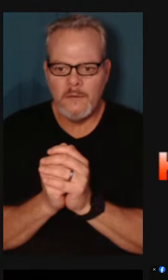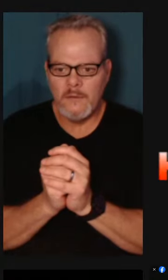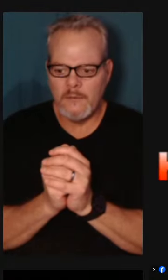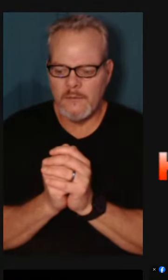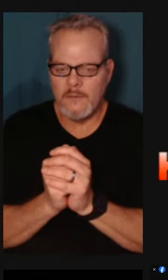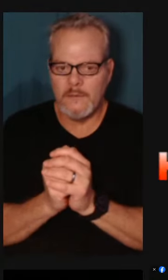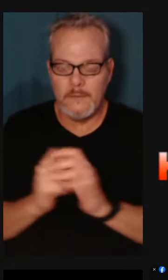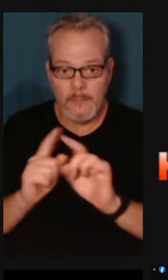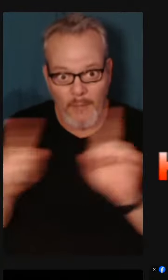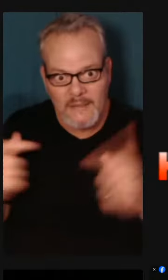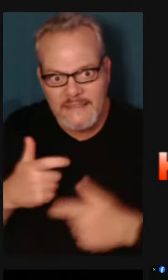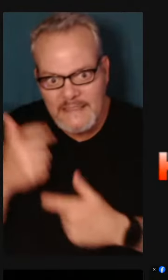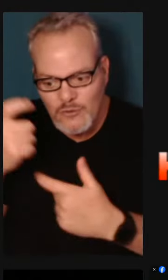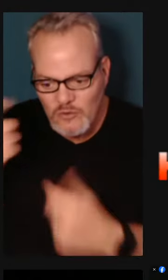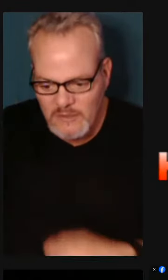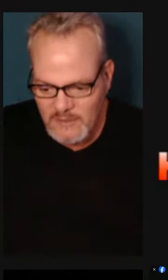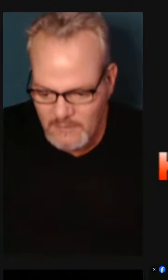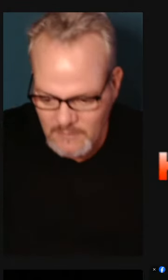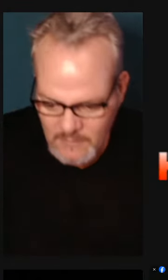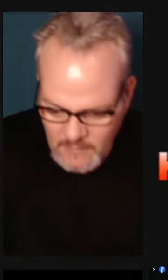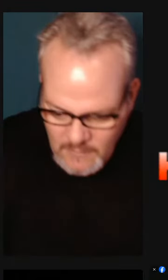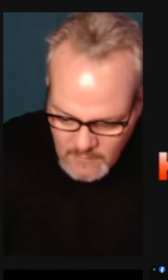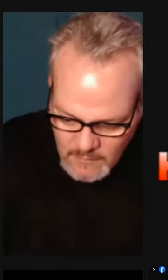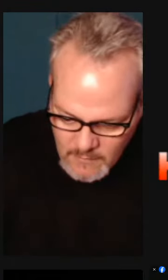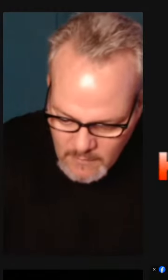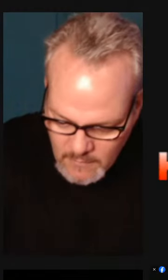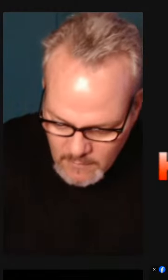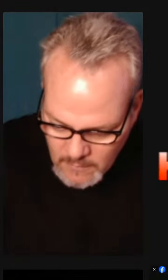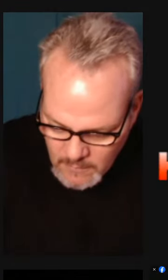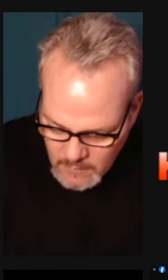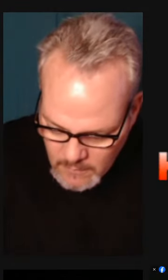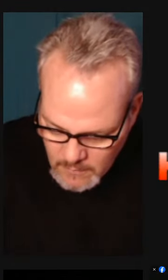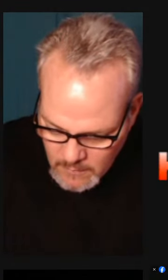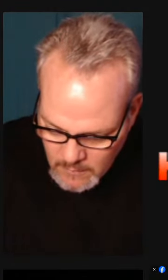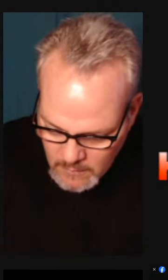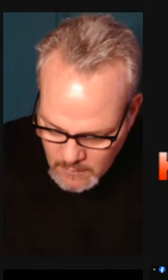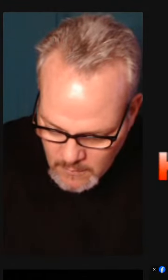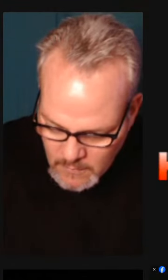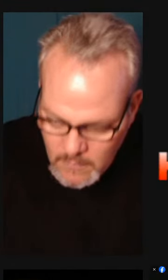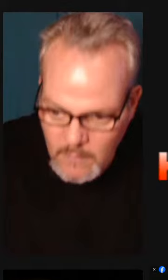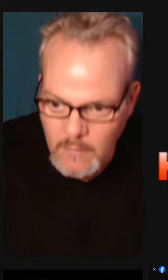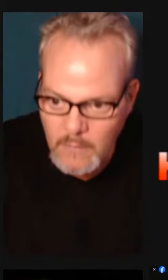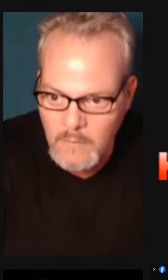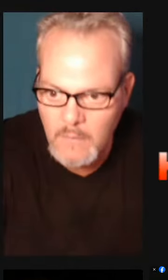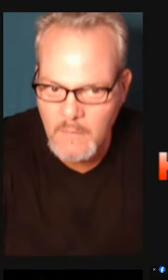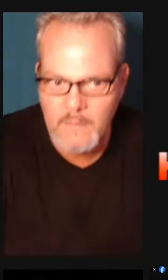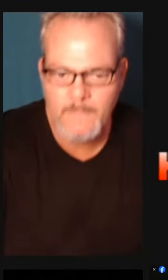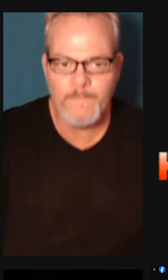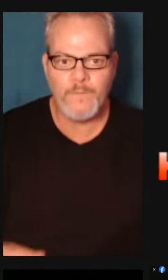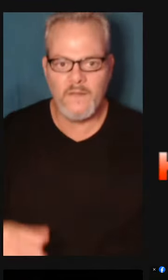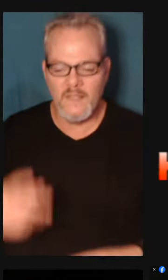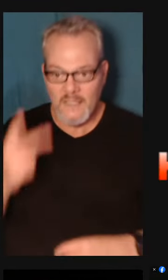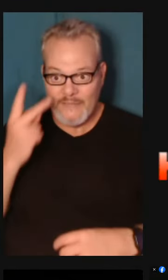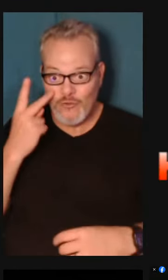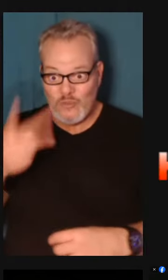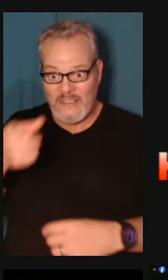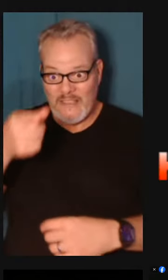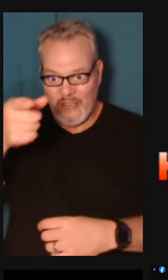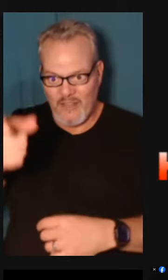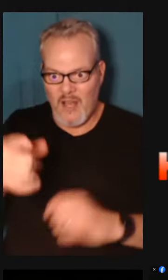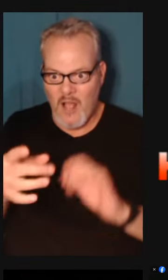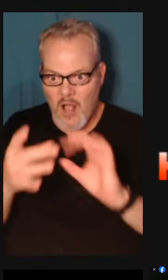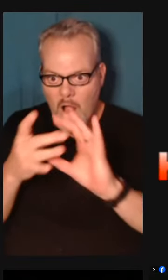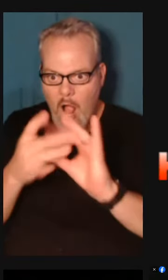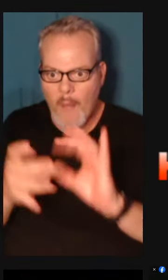But interesting, if you come into the comments here, you see